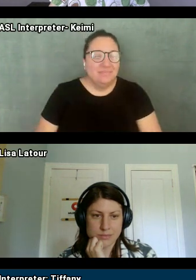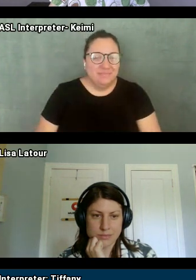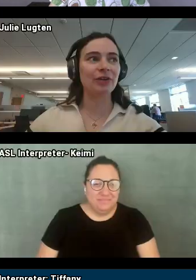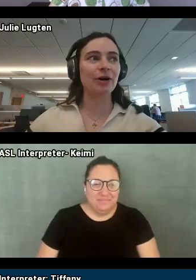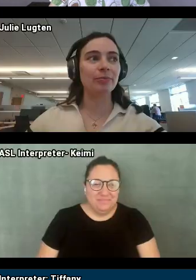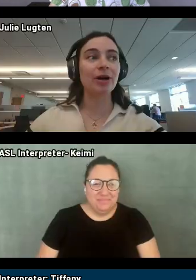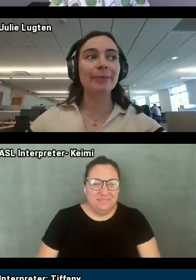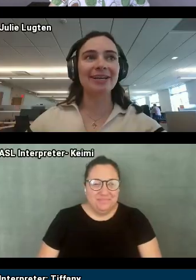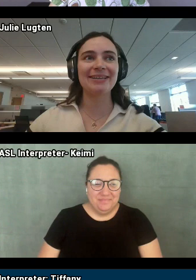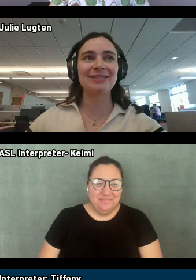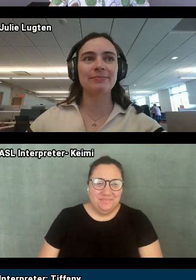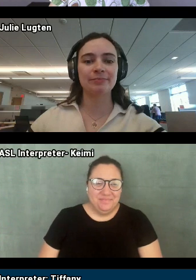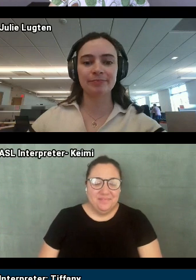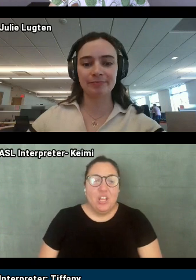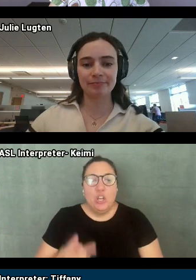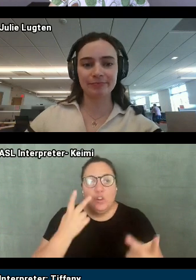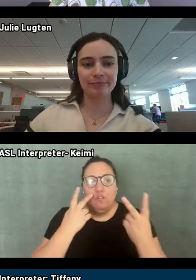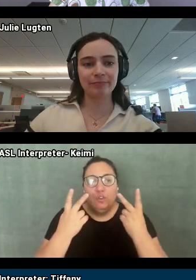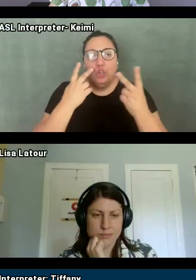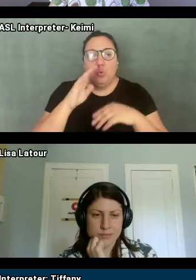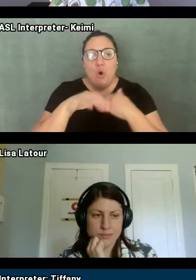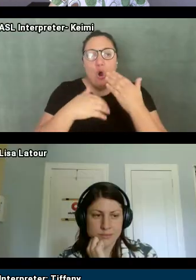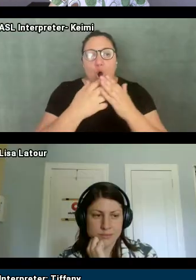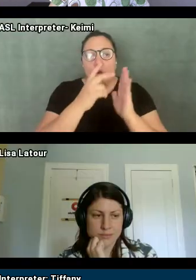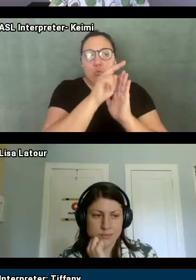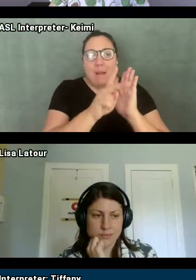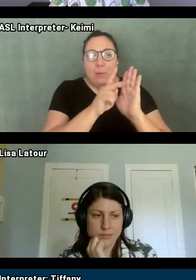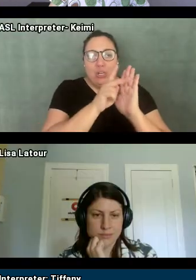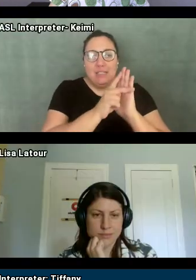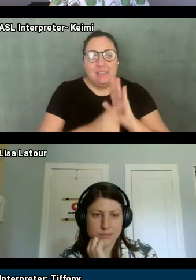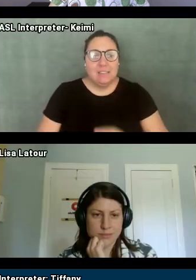Look under view all properties.